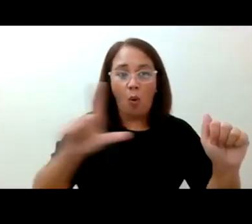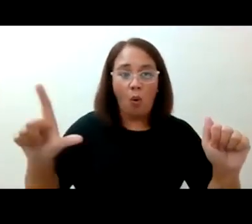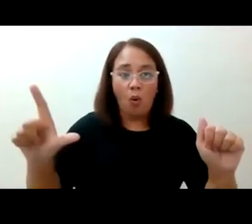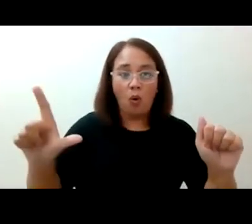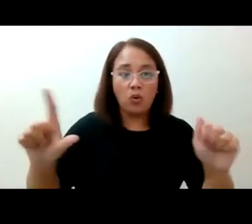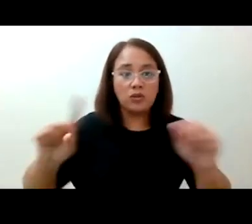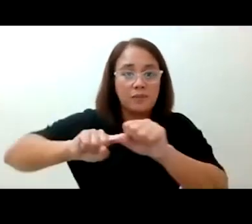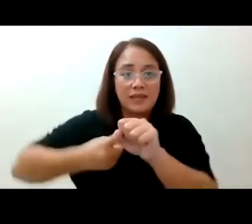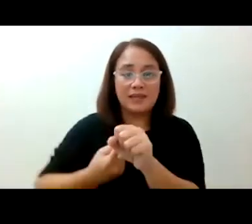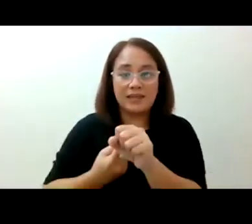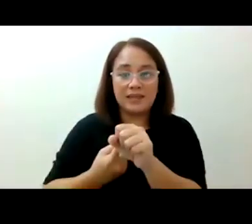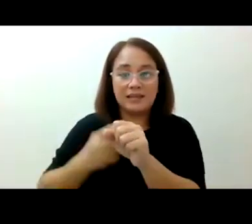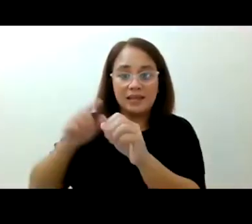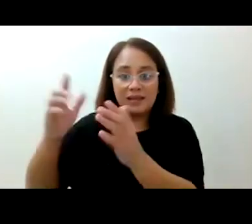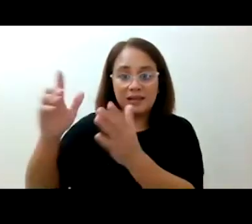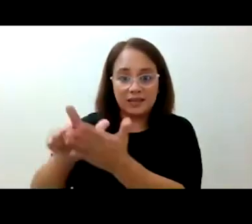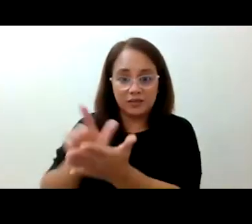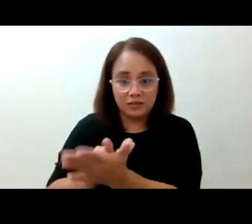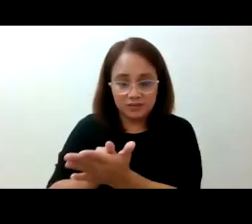lesson.